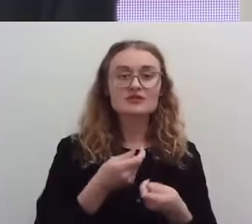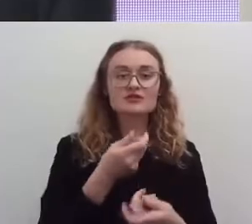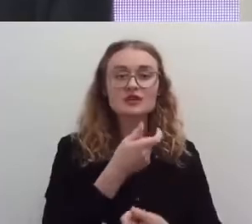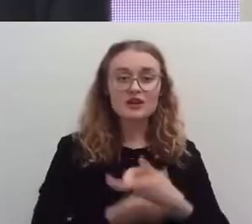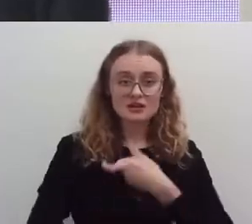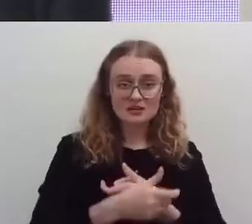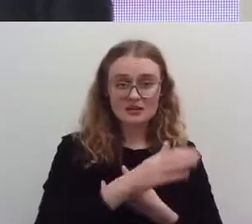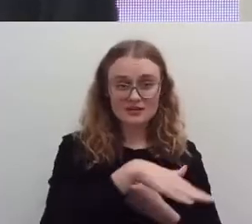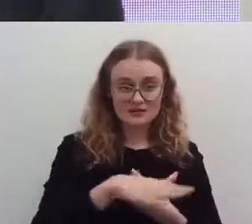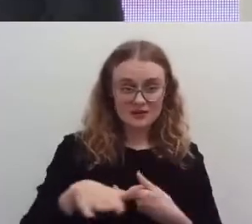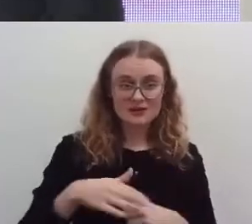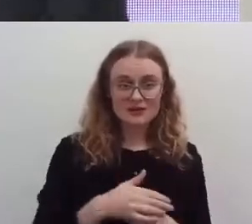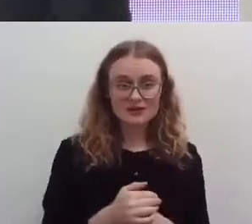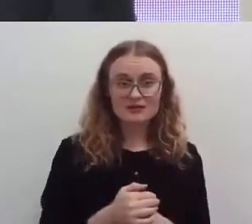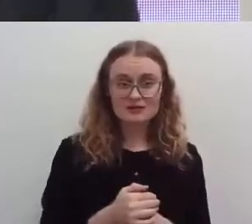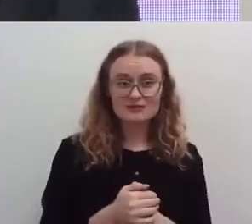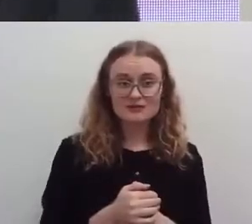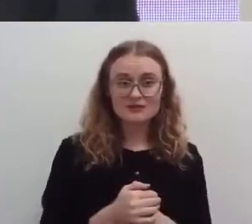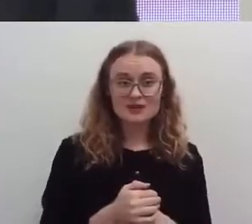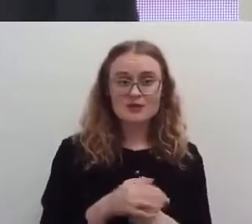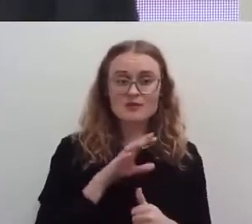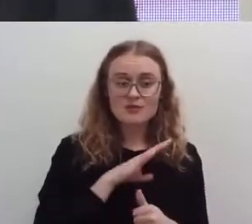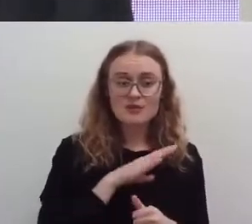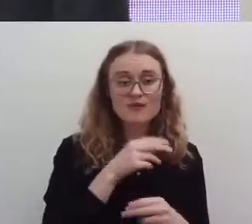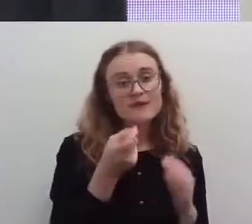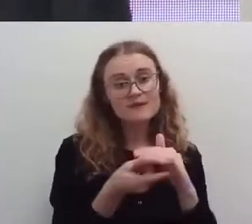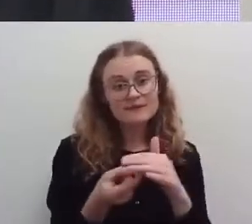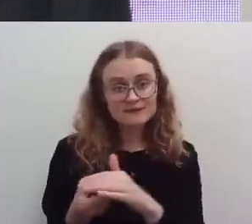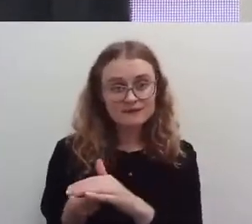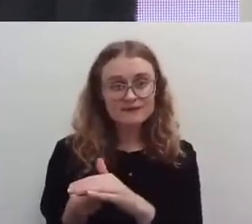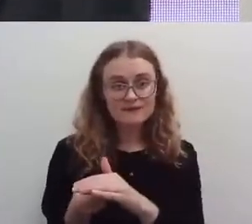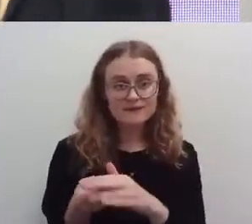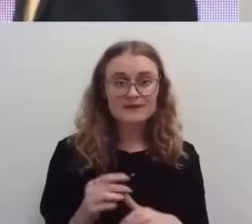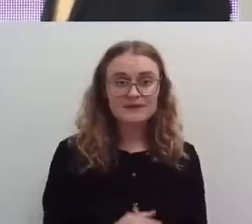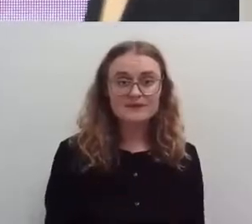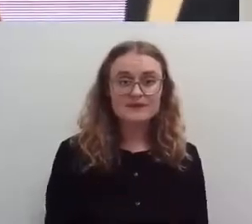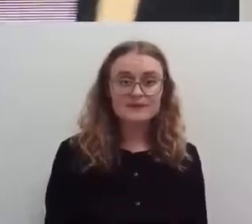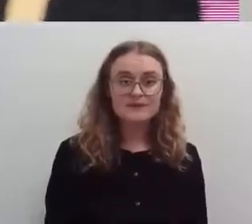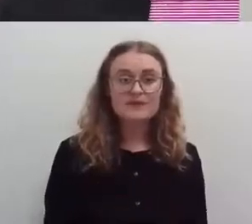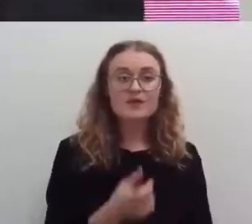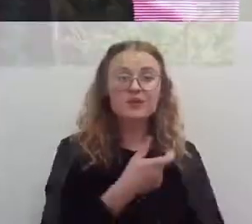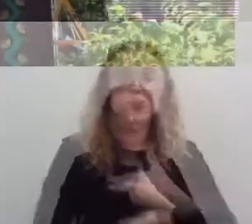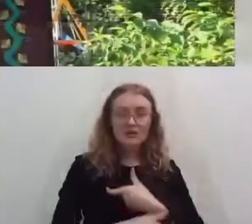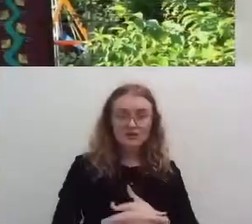nurseries. So let us share the video from one of them, Nandre.